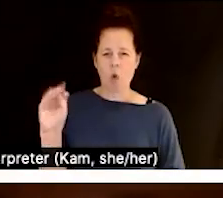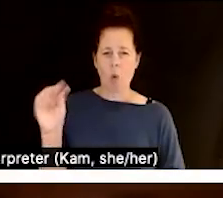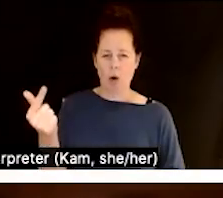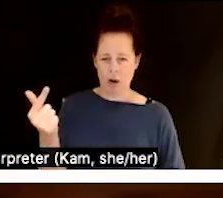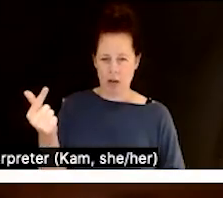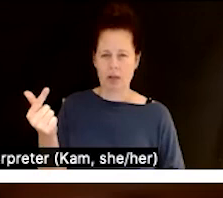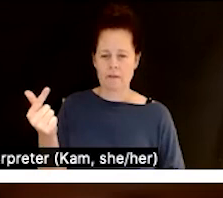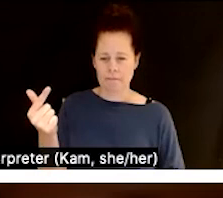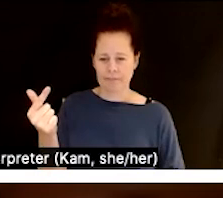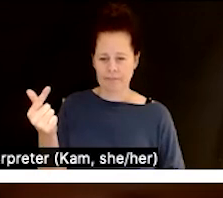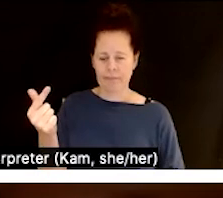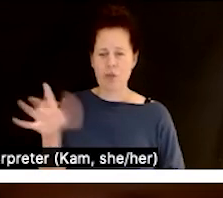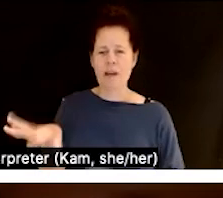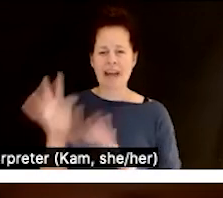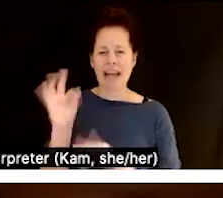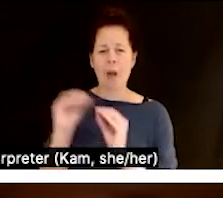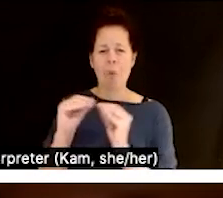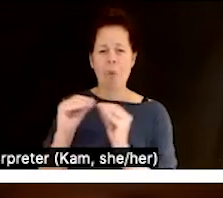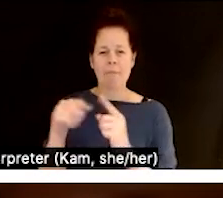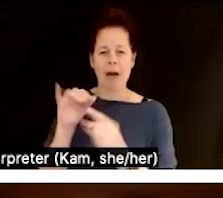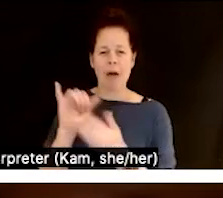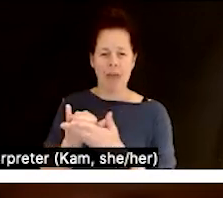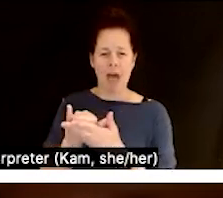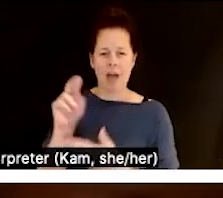Northwest Universal Design Council.